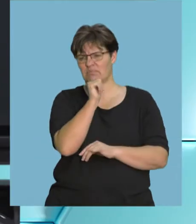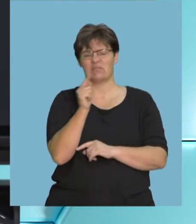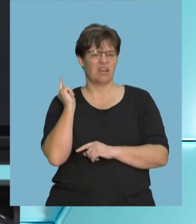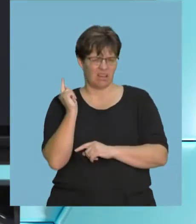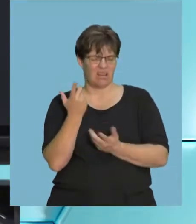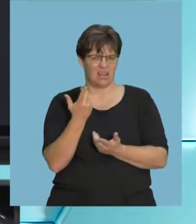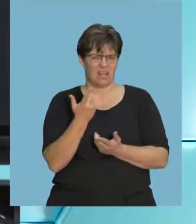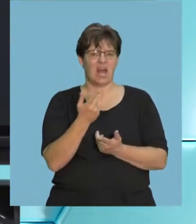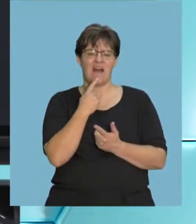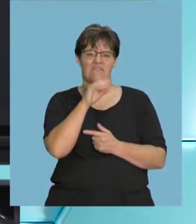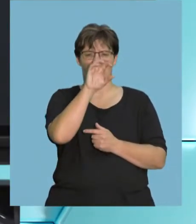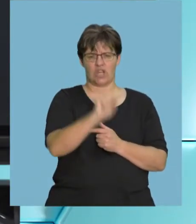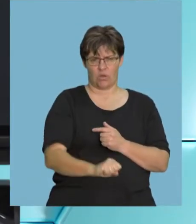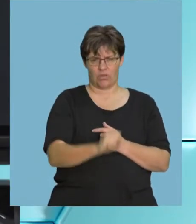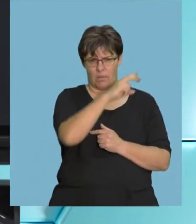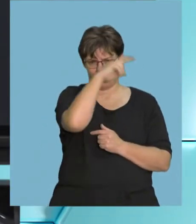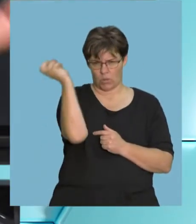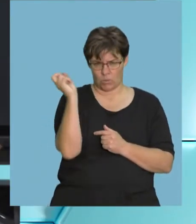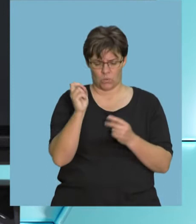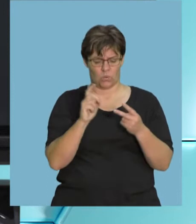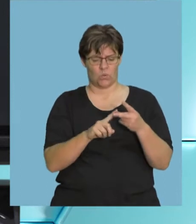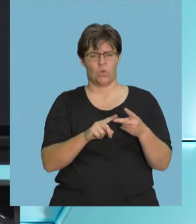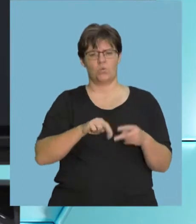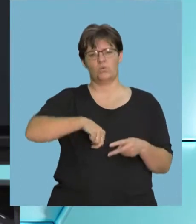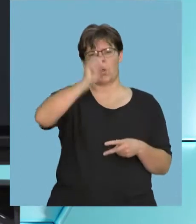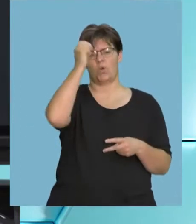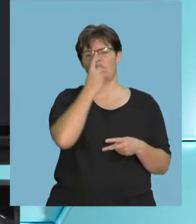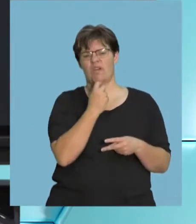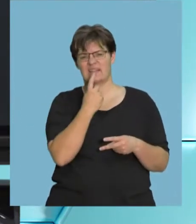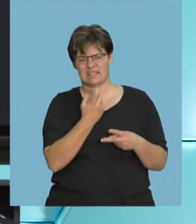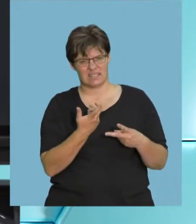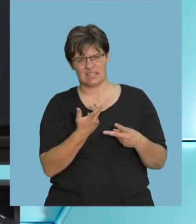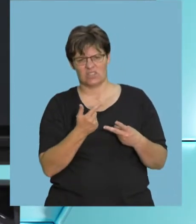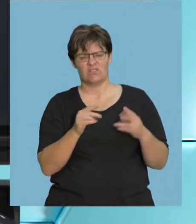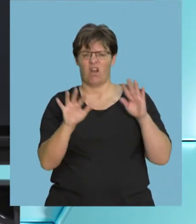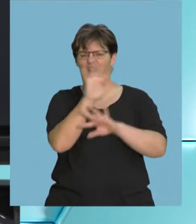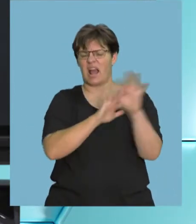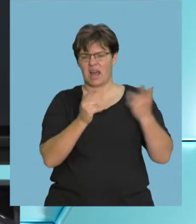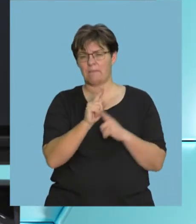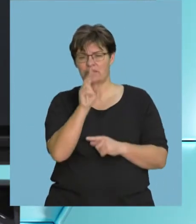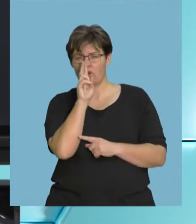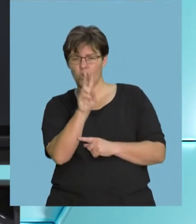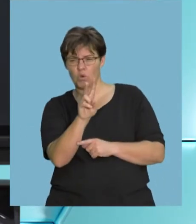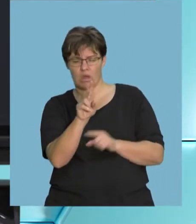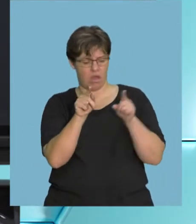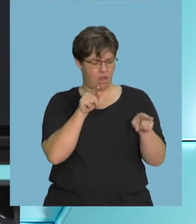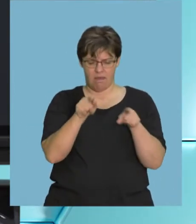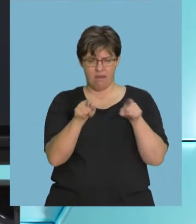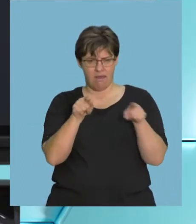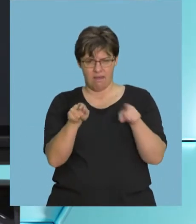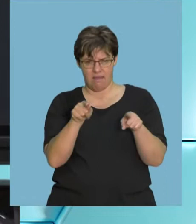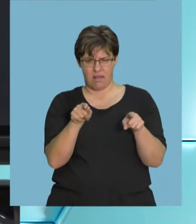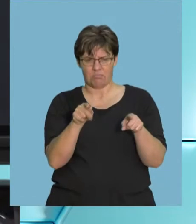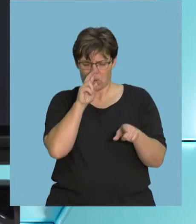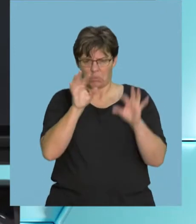which is, in this case, we've got the south blue, north red, this is just for the color coding. But when you look at the two poles,